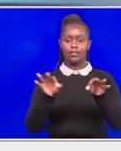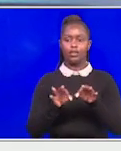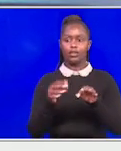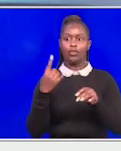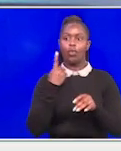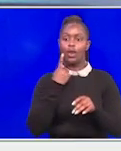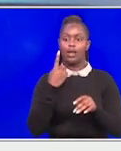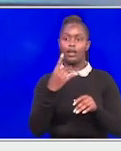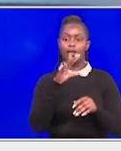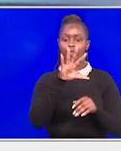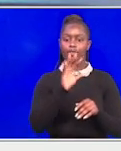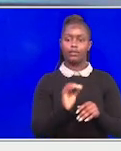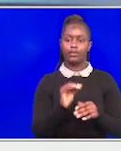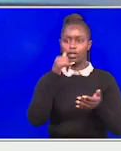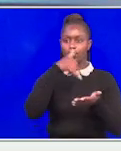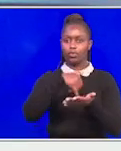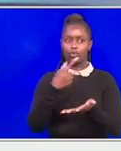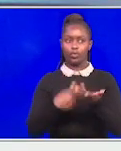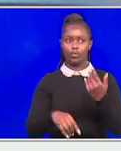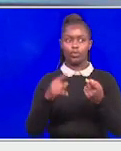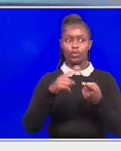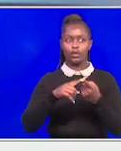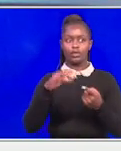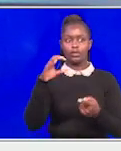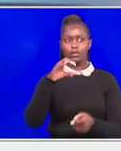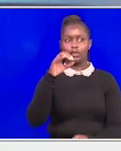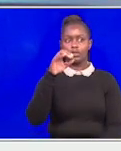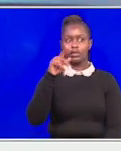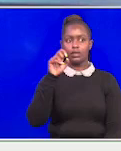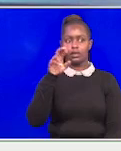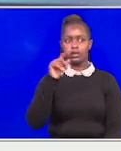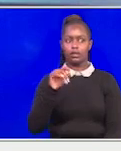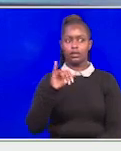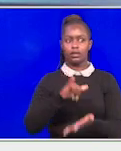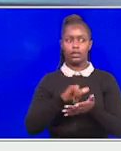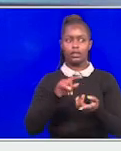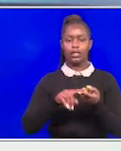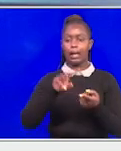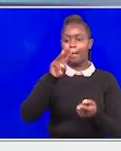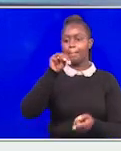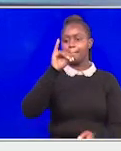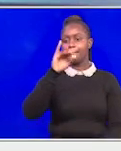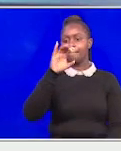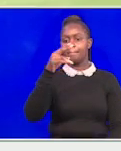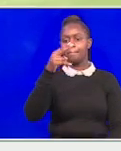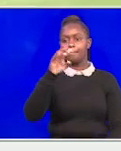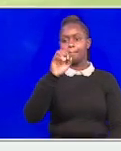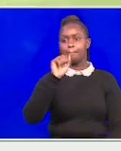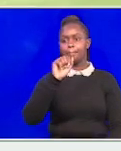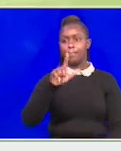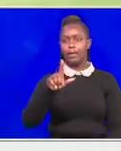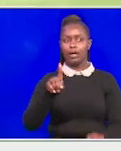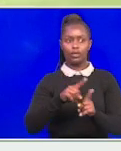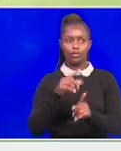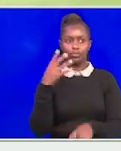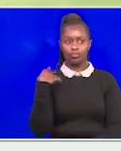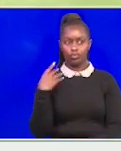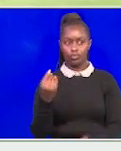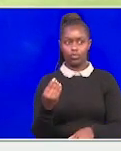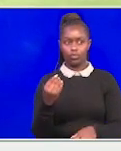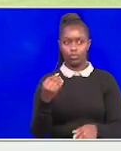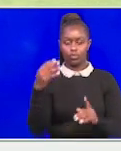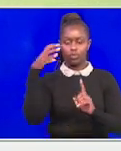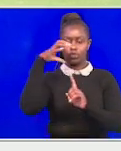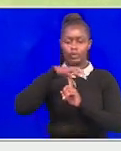150 players. We include a KAG match play champion, that is Michael Alunga, and recently crowned stroke play champion